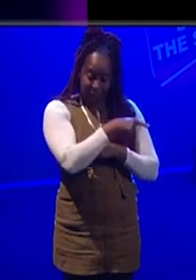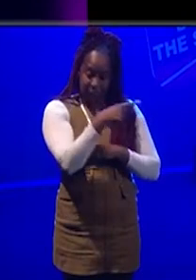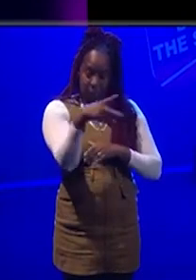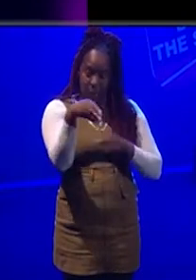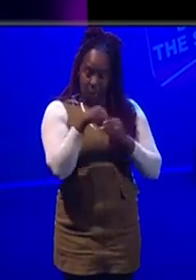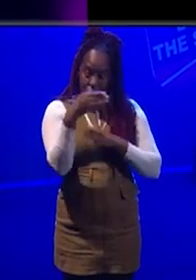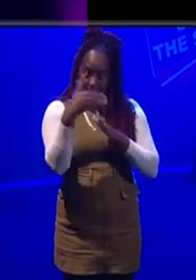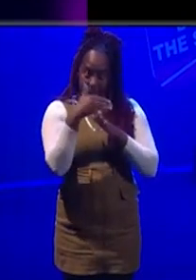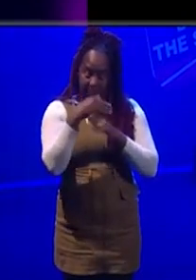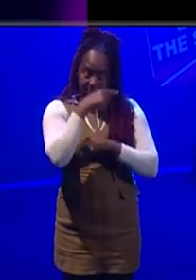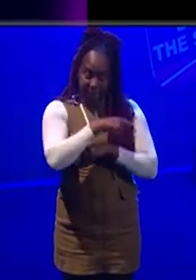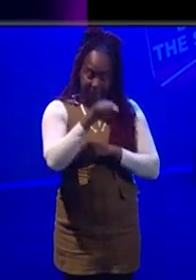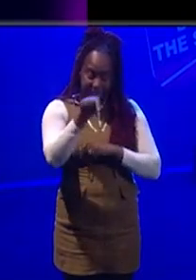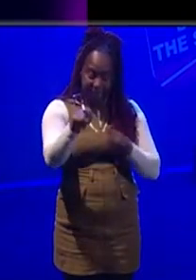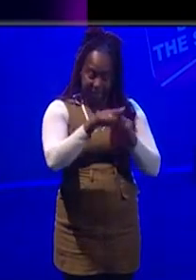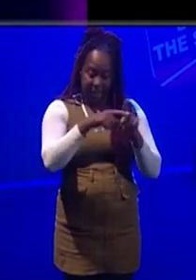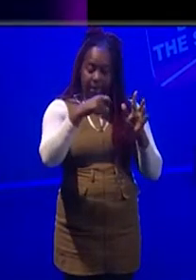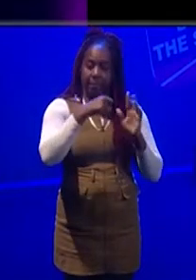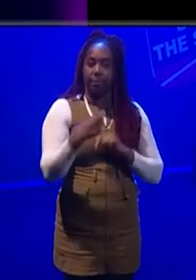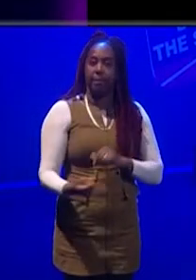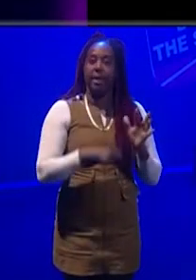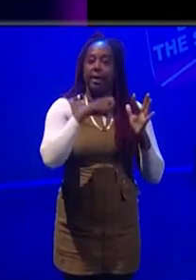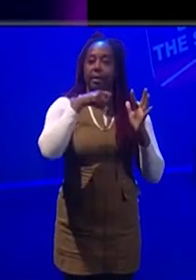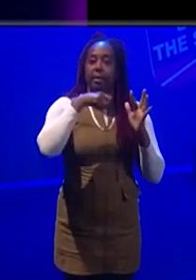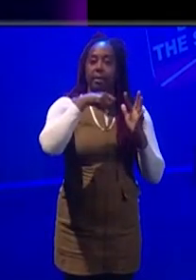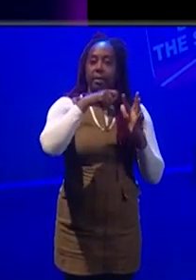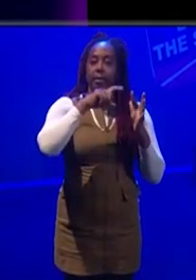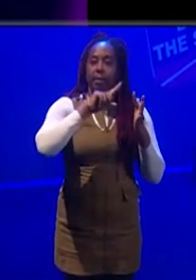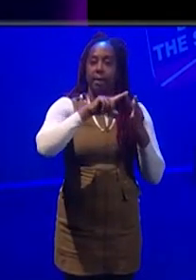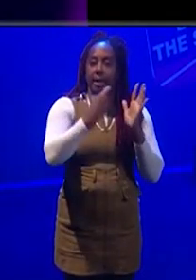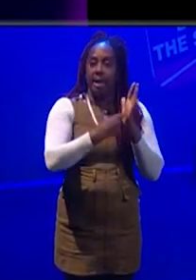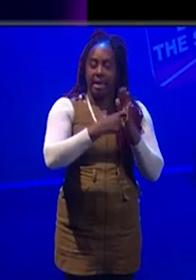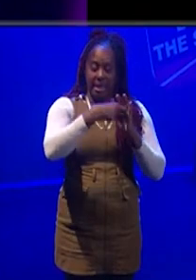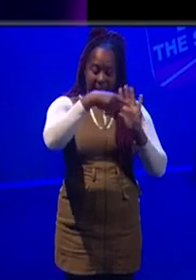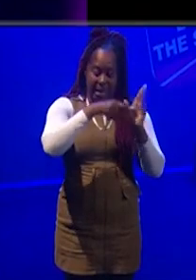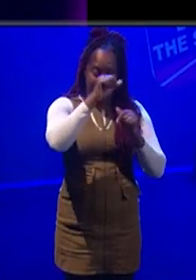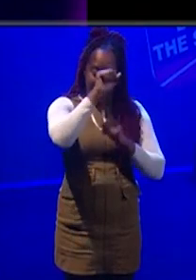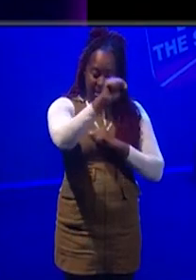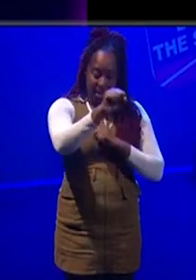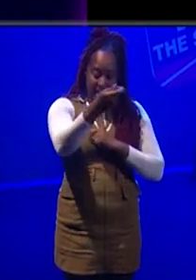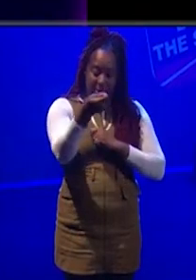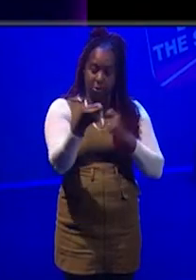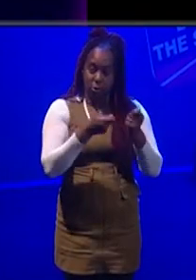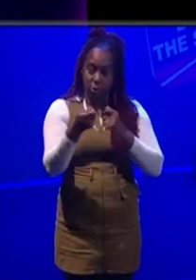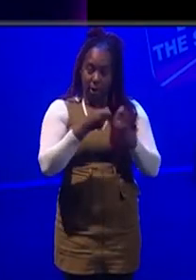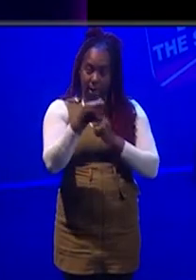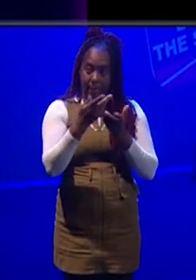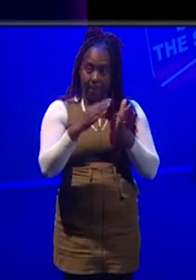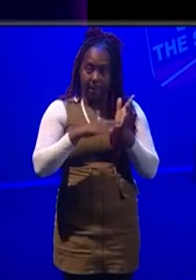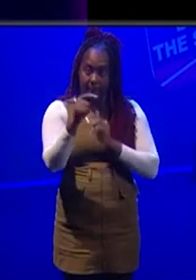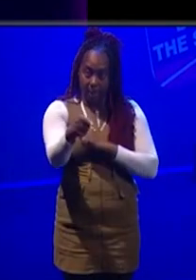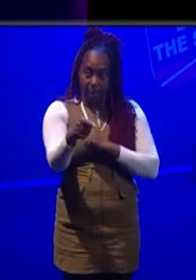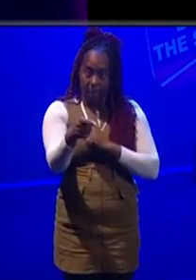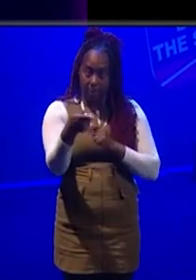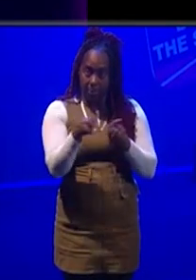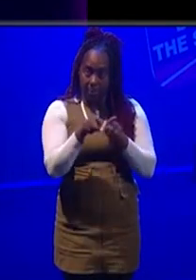Kerry. We have Kerry, who is a founding member and chair at MENA Arts UK. And then we have Daniel, who is a